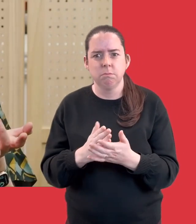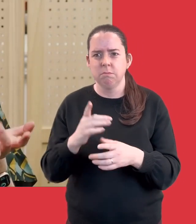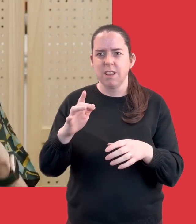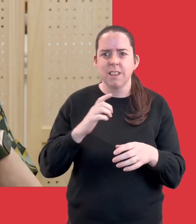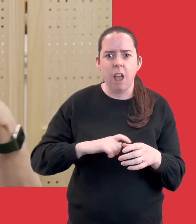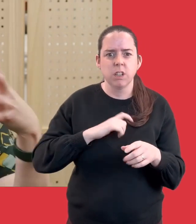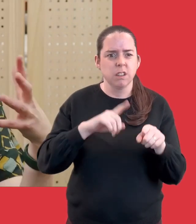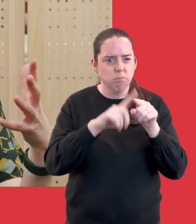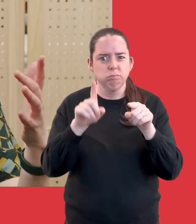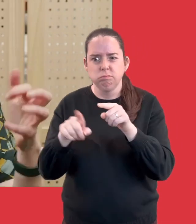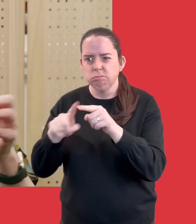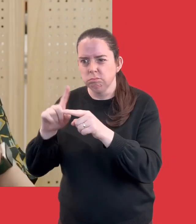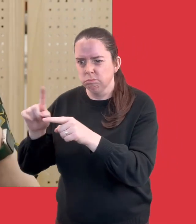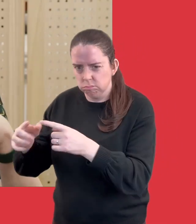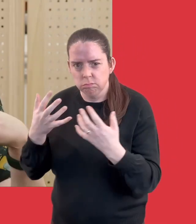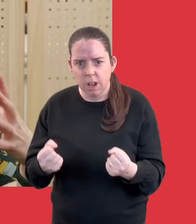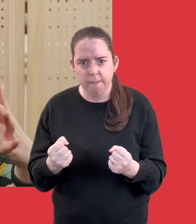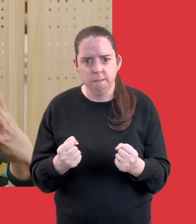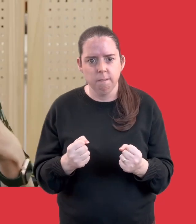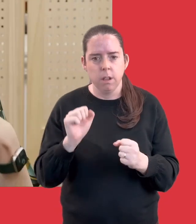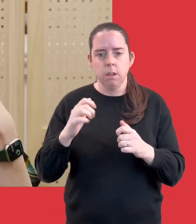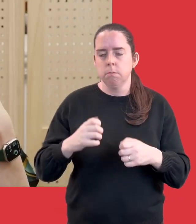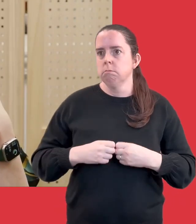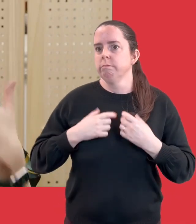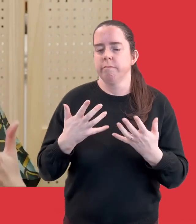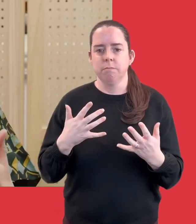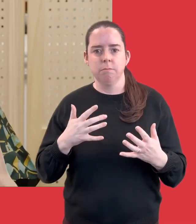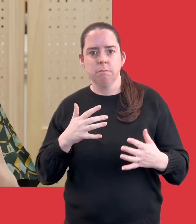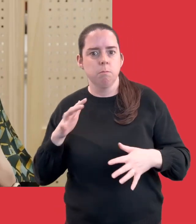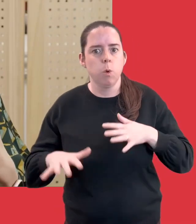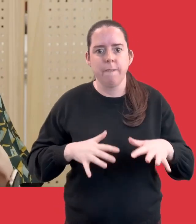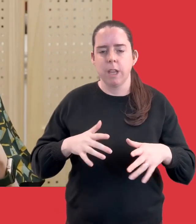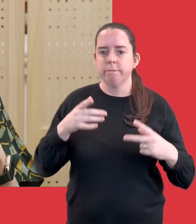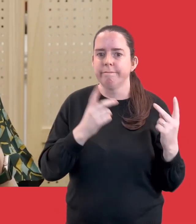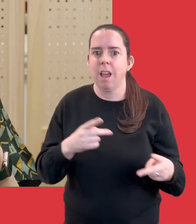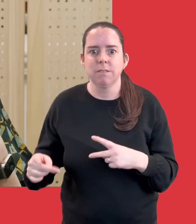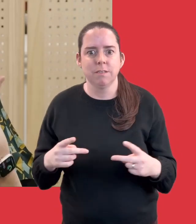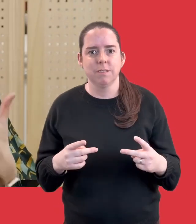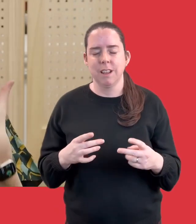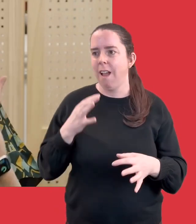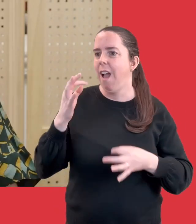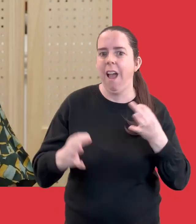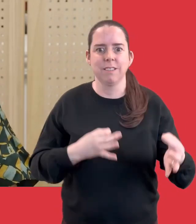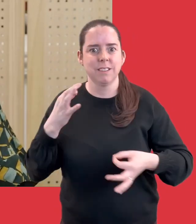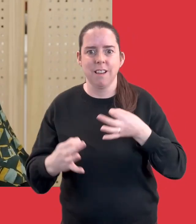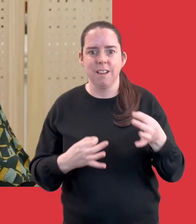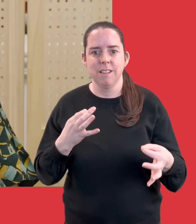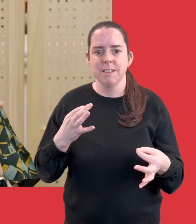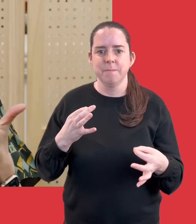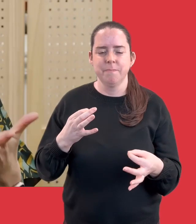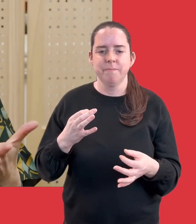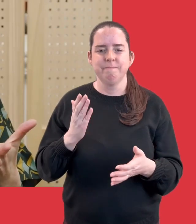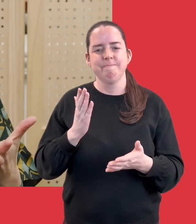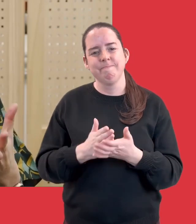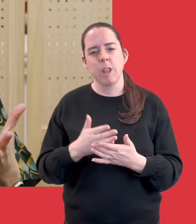of playing all these different characters, bringing them to life, moving, dancing, acting their socks off.